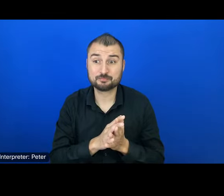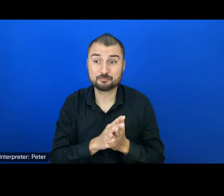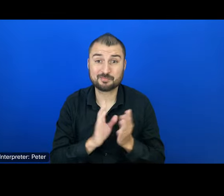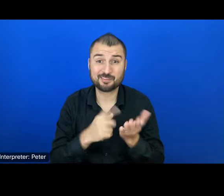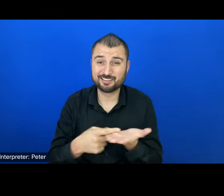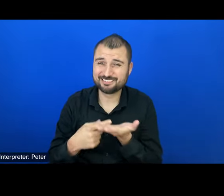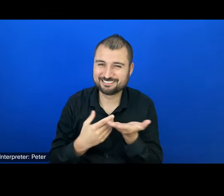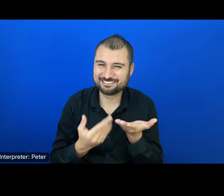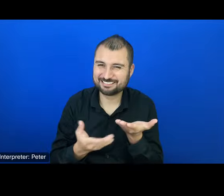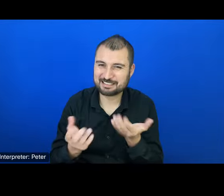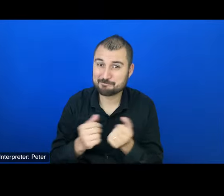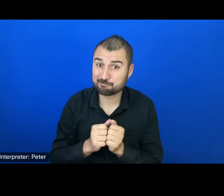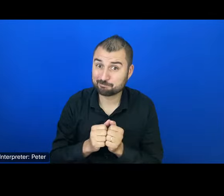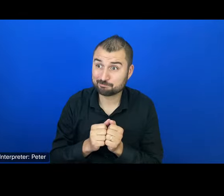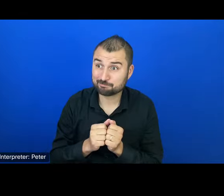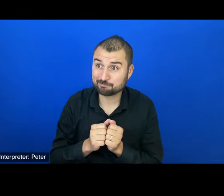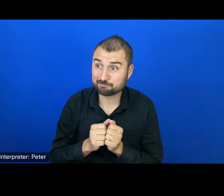Discussion?